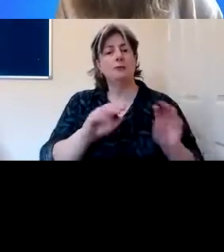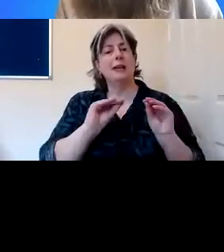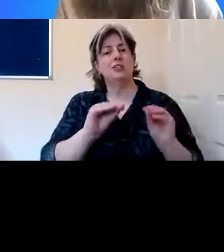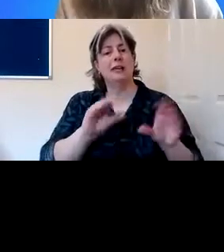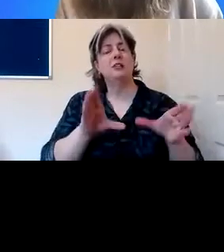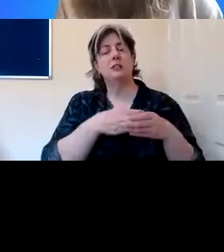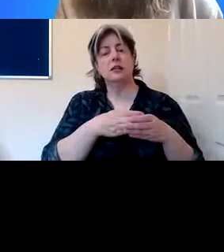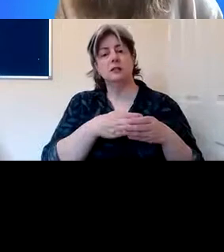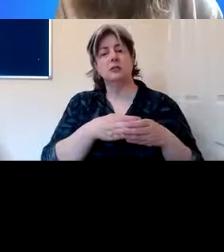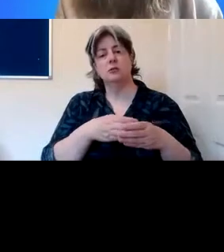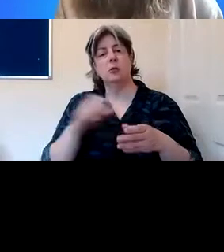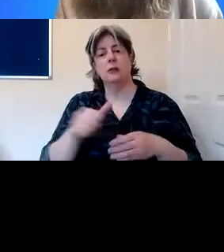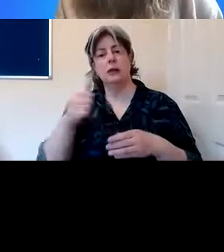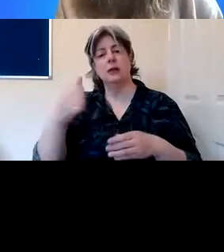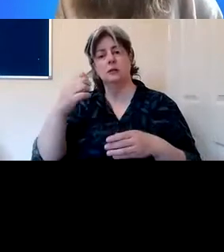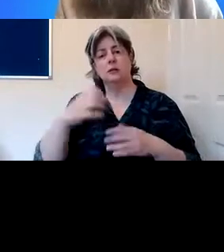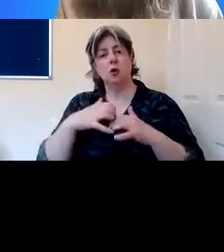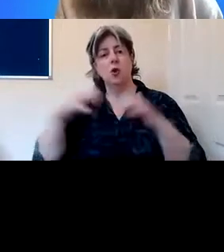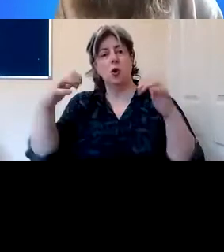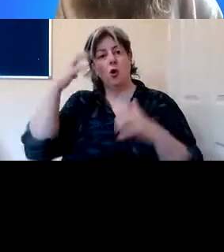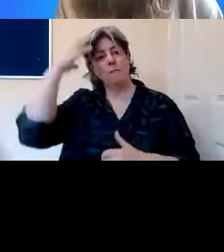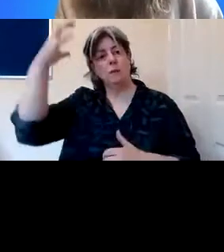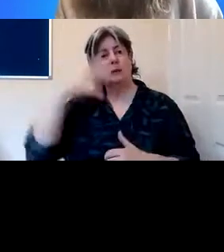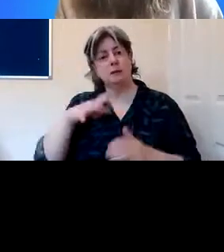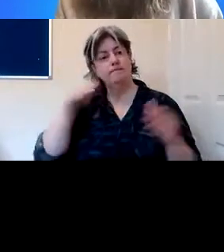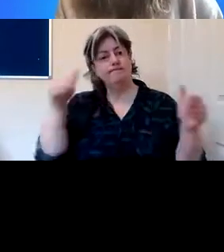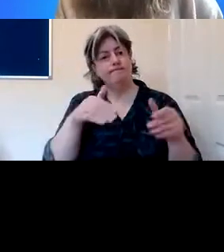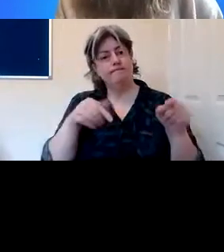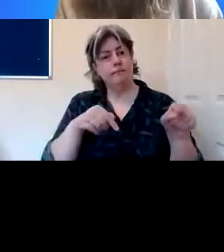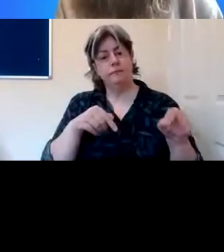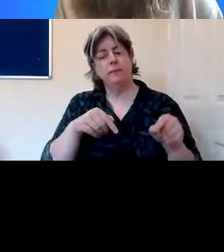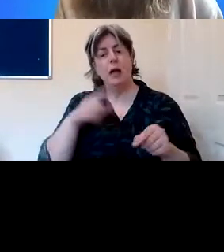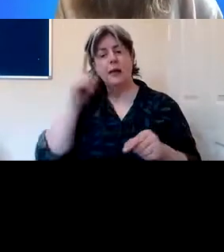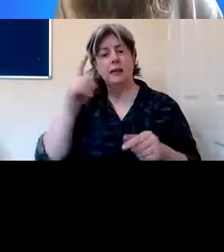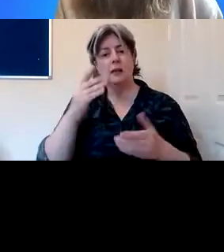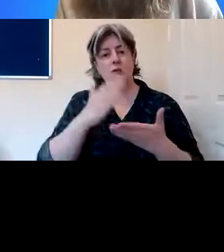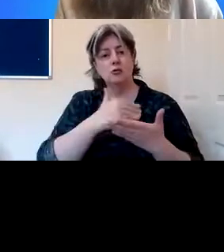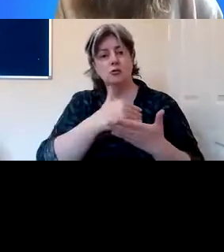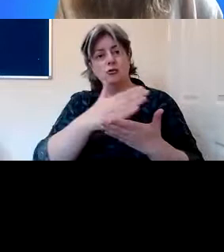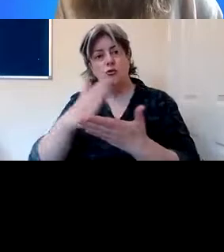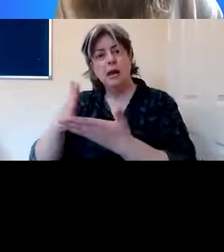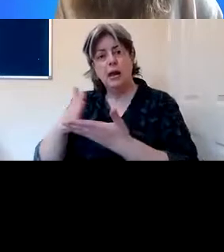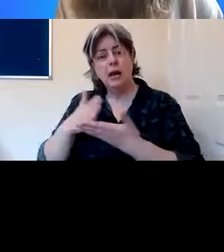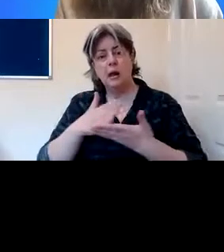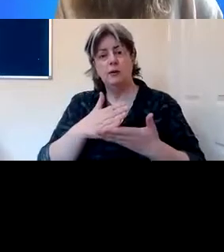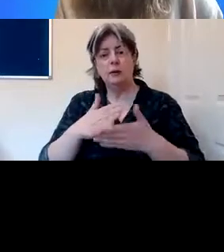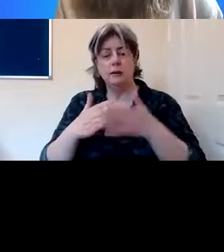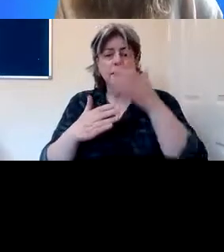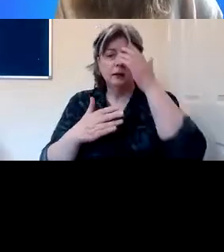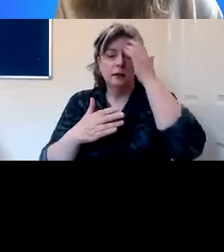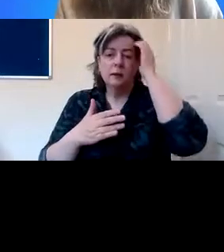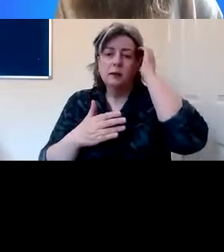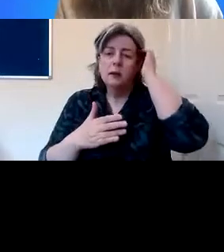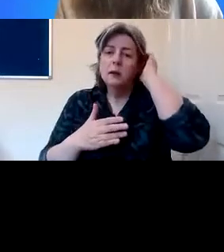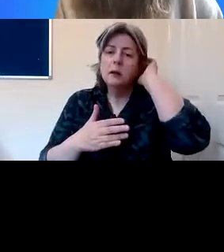next government. I do think that, you know, sharing and federating has a real role to play here.